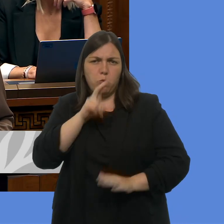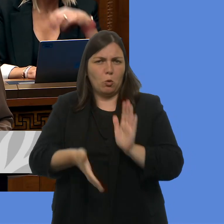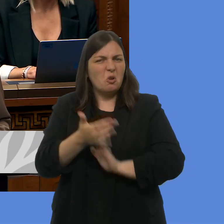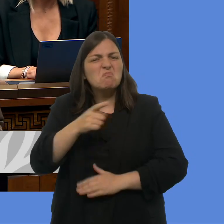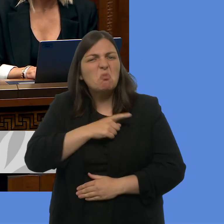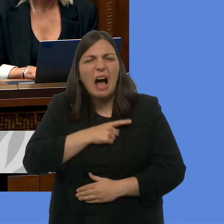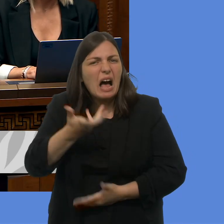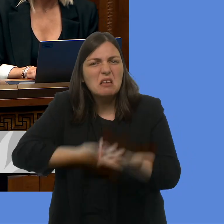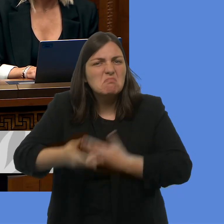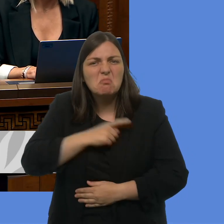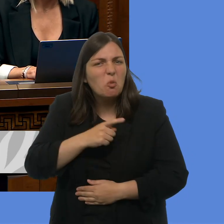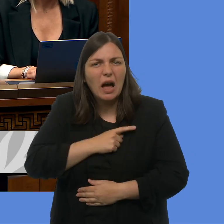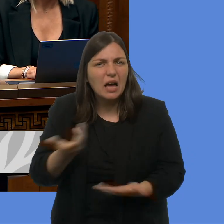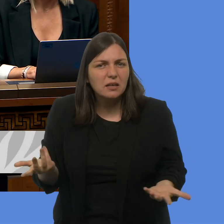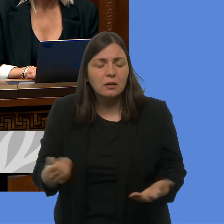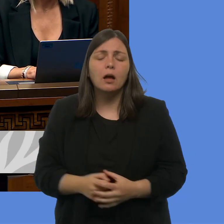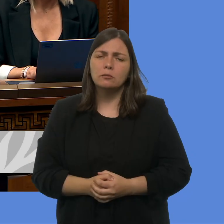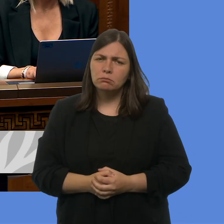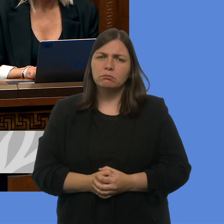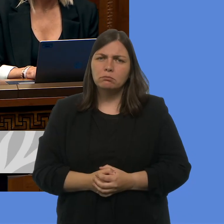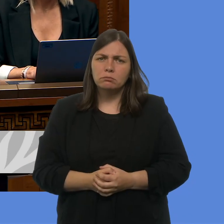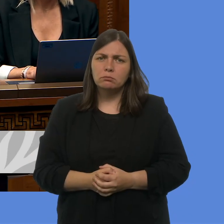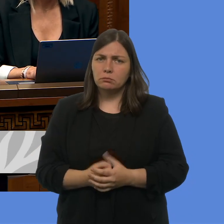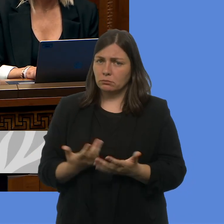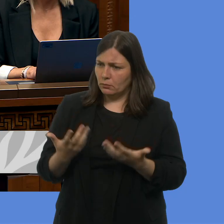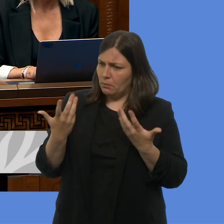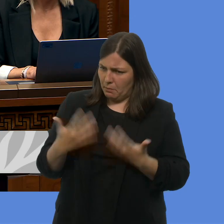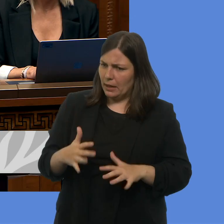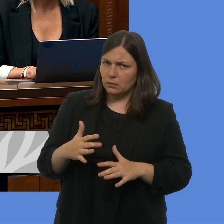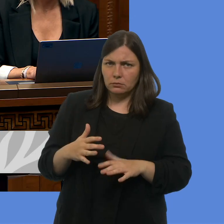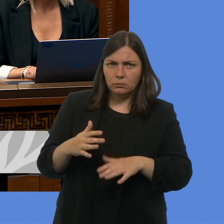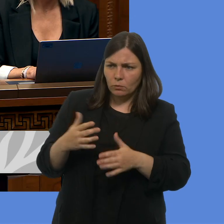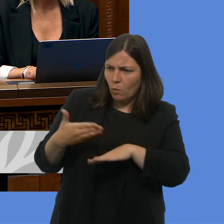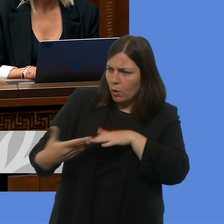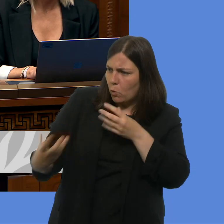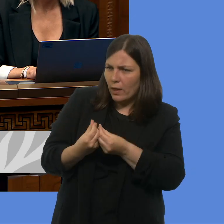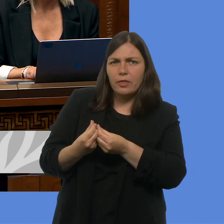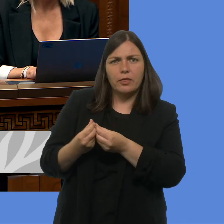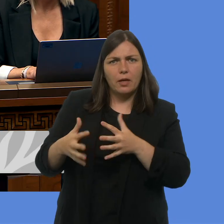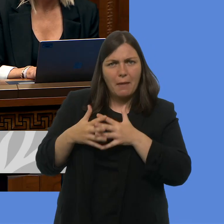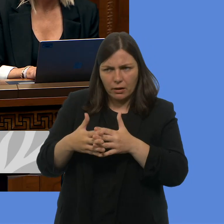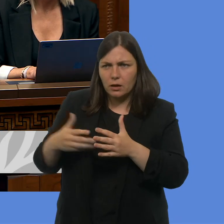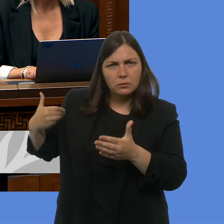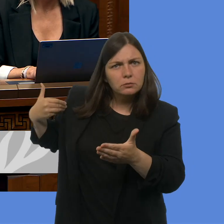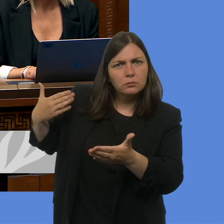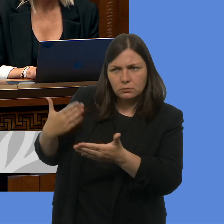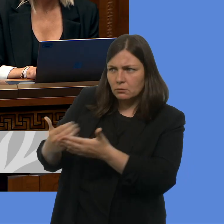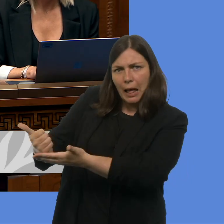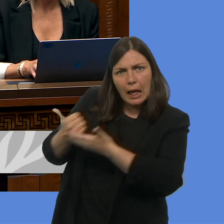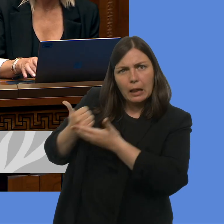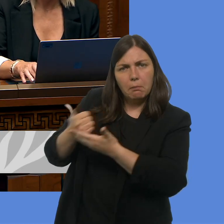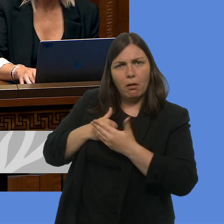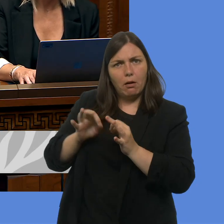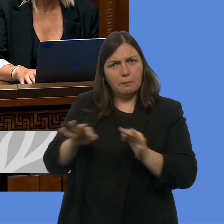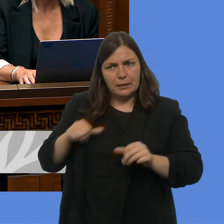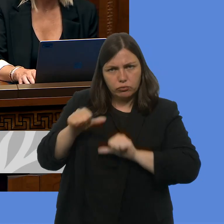Indeed, successive American administrations have been very much part of bringing about our peace process. But you're referring to a